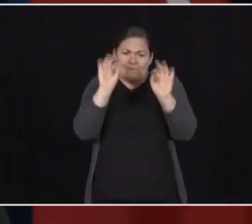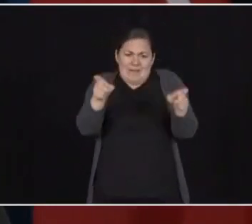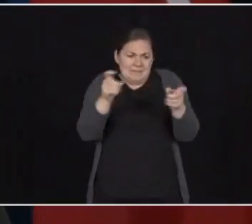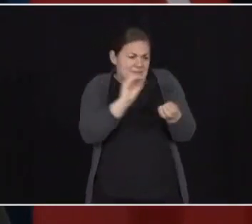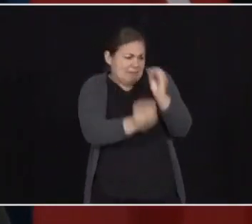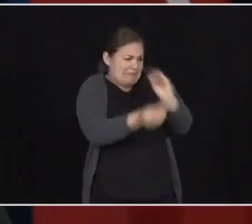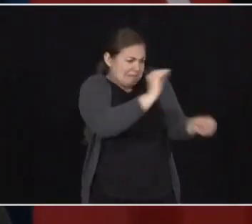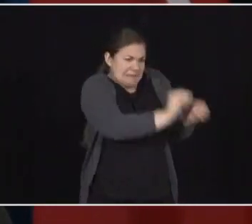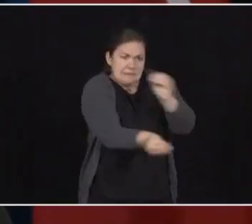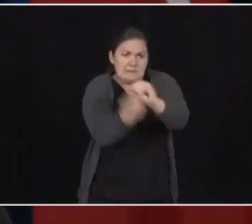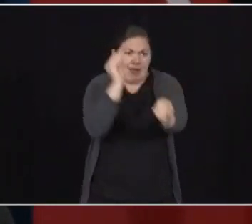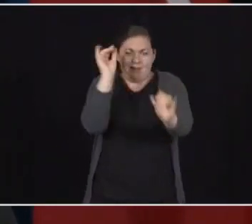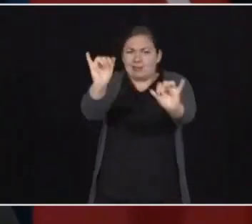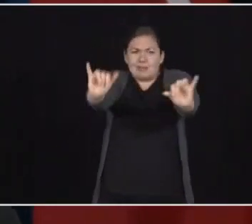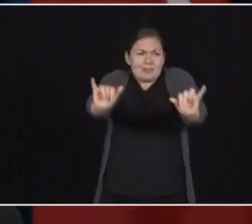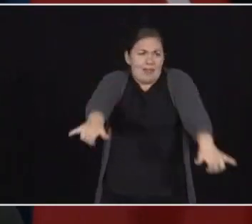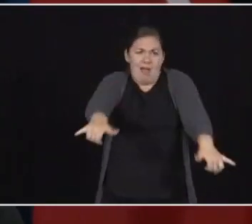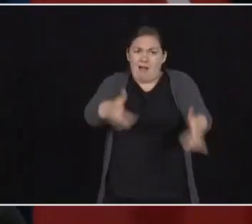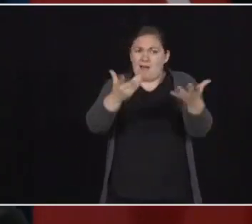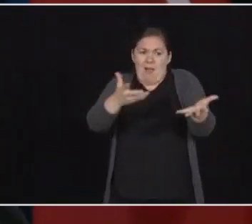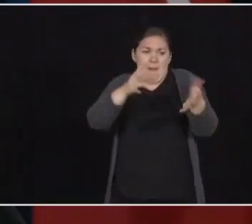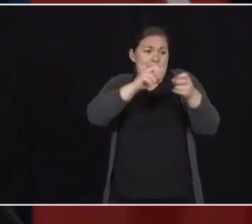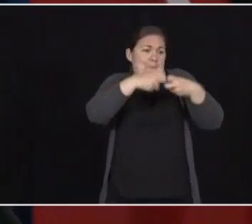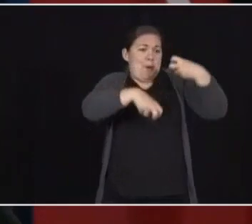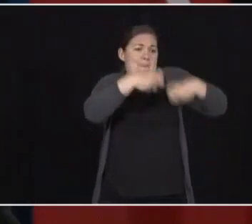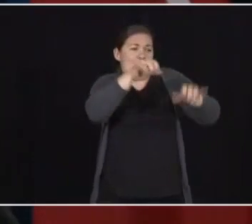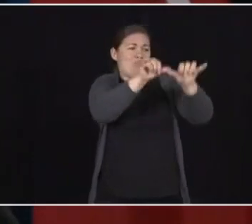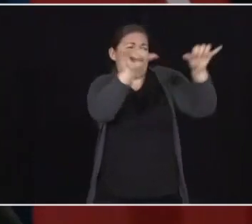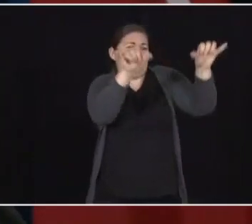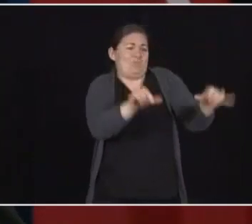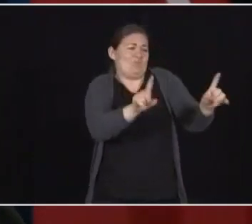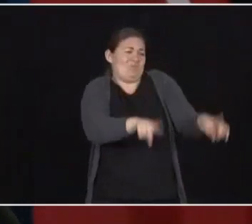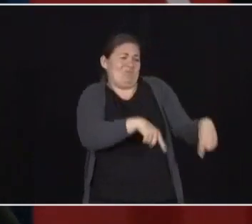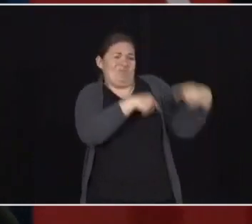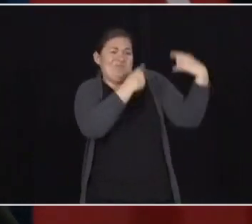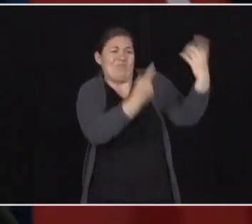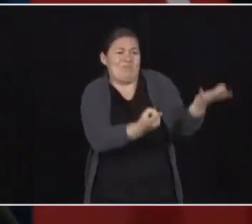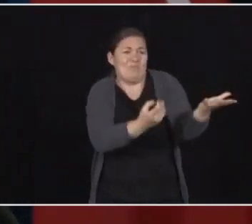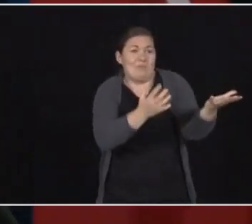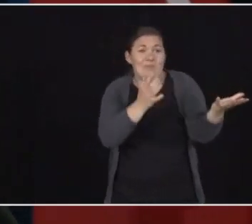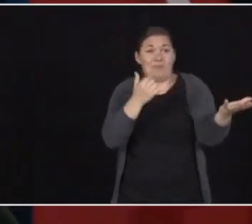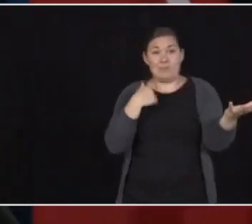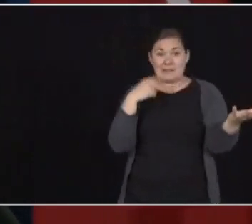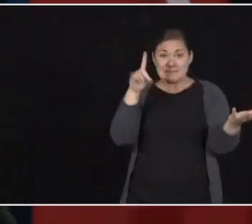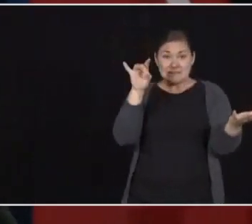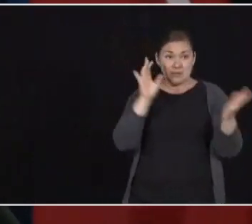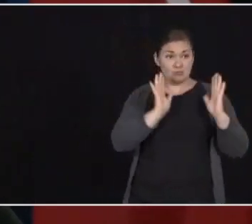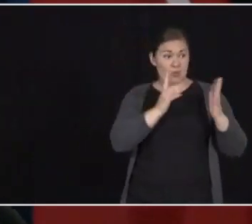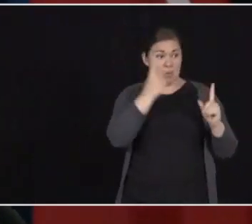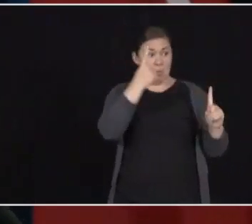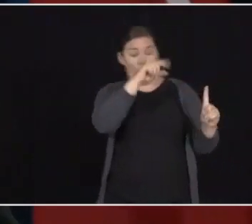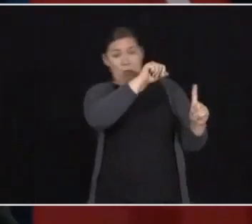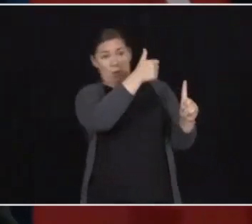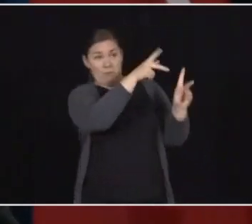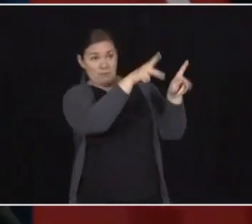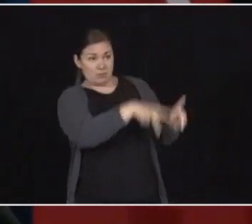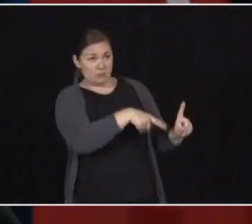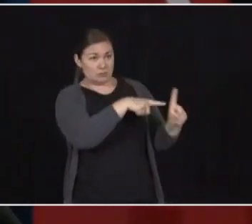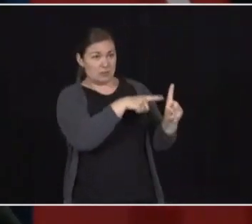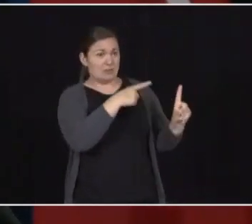going on, as I talked to, and I won't name the politician, but talked to one politician, said this has been going on all the way back to Bill